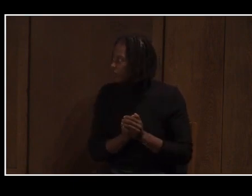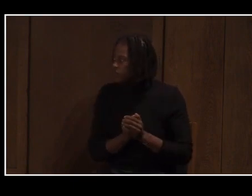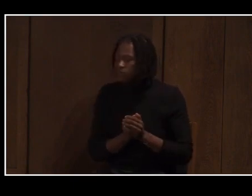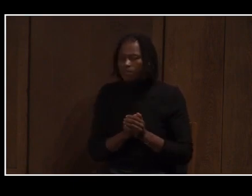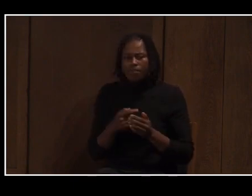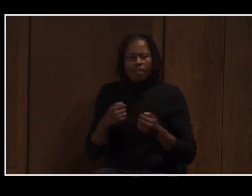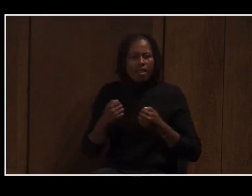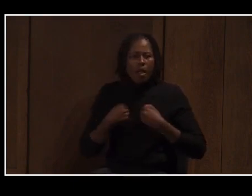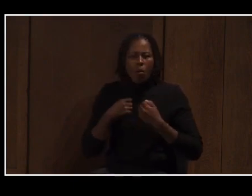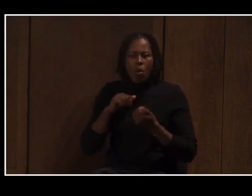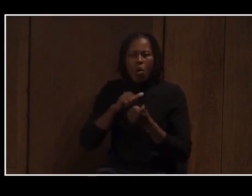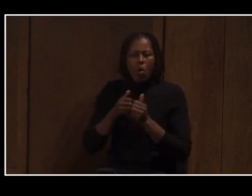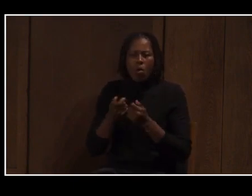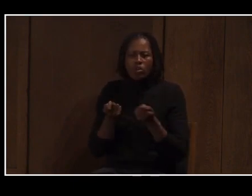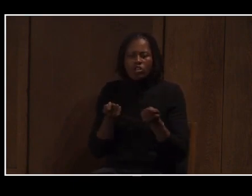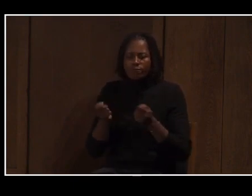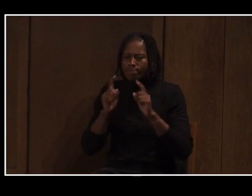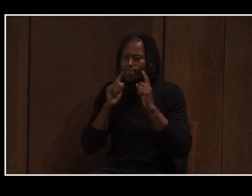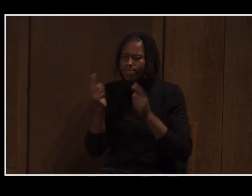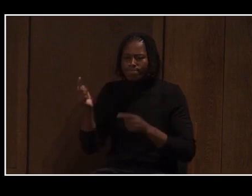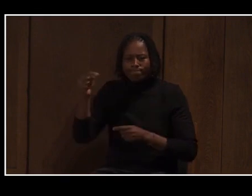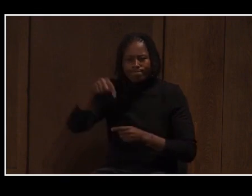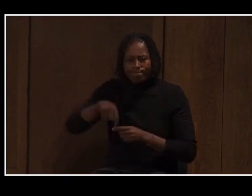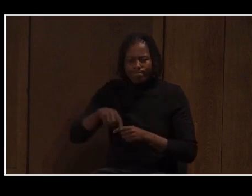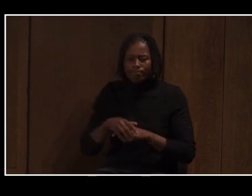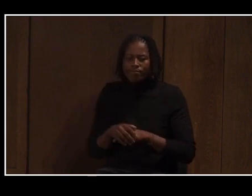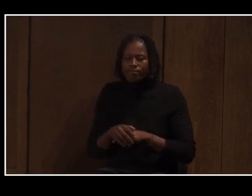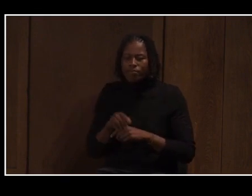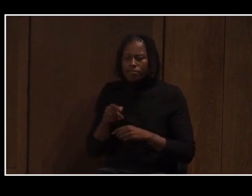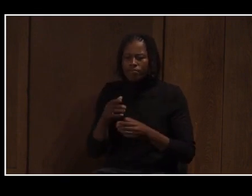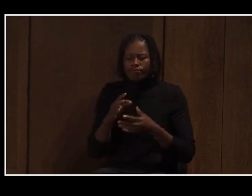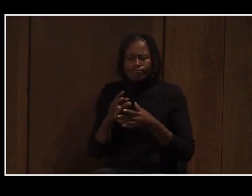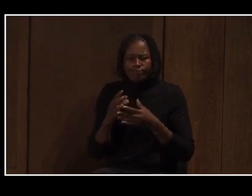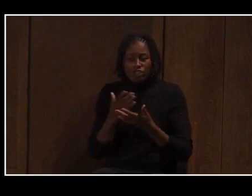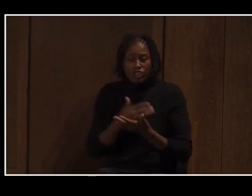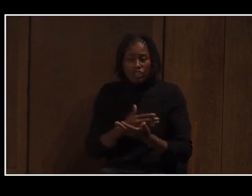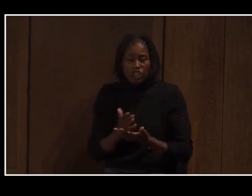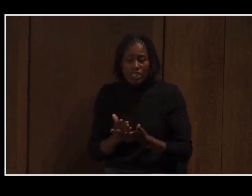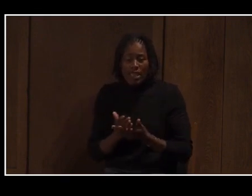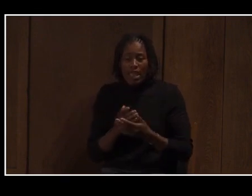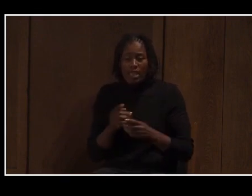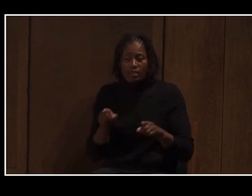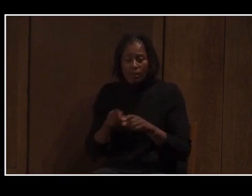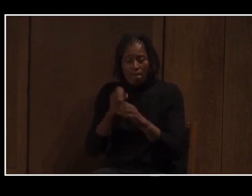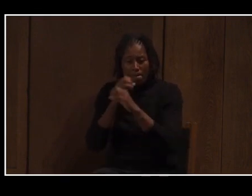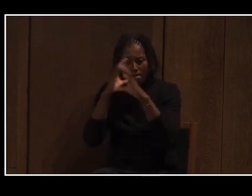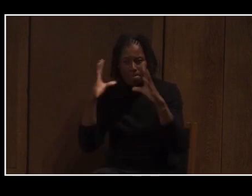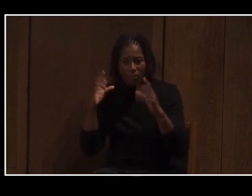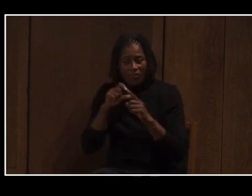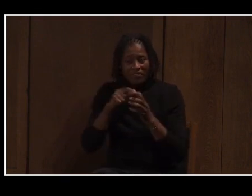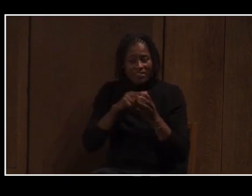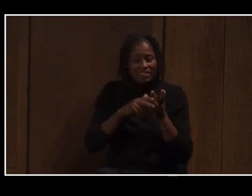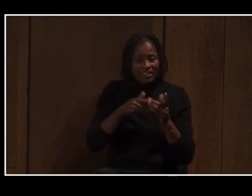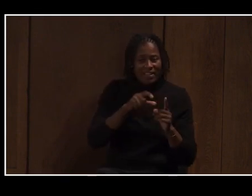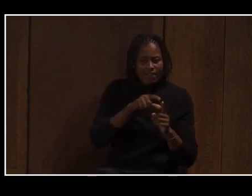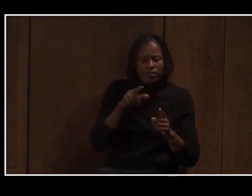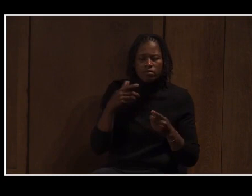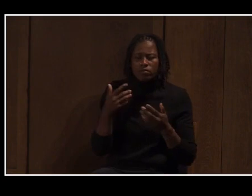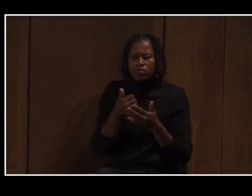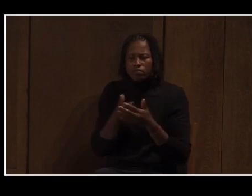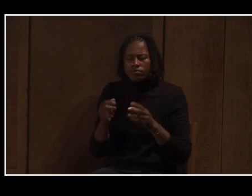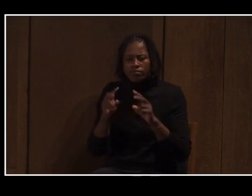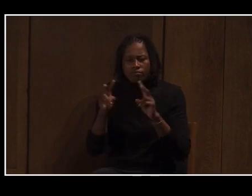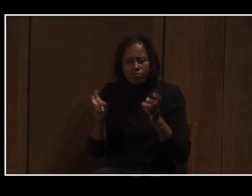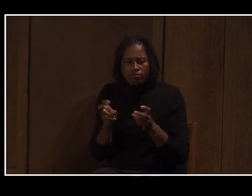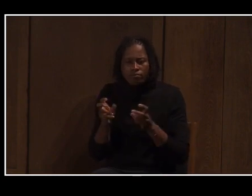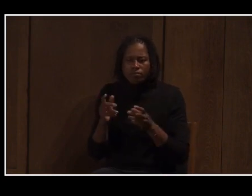here this evening, has often shared how integral and visionary David is and has been. She often quotes him referencing that part in Back to